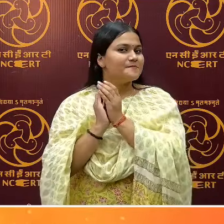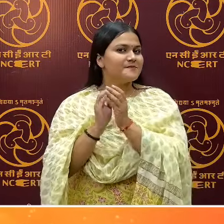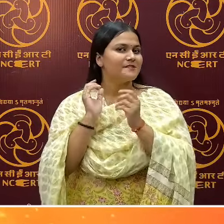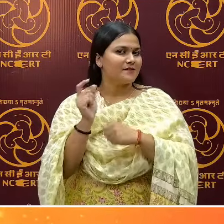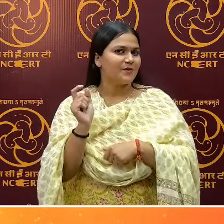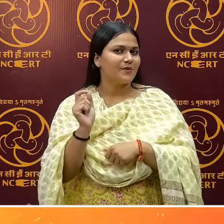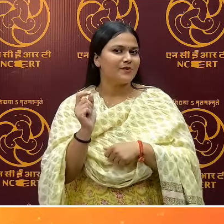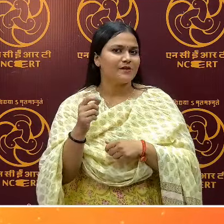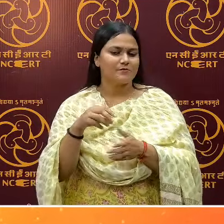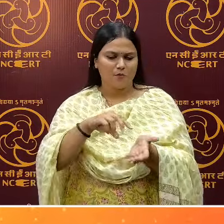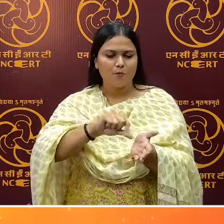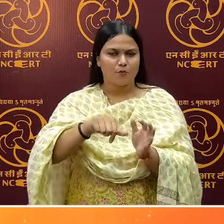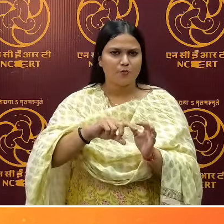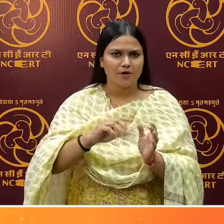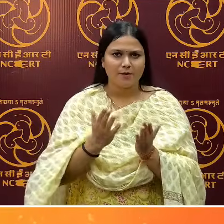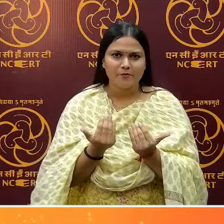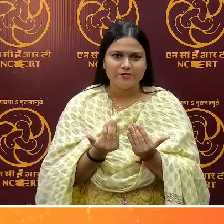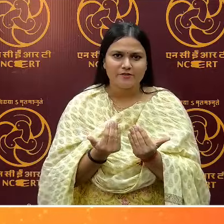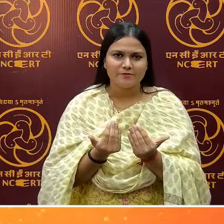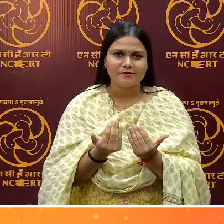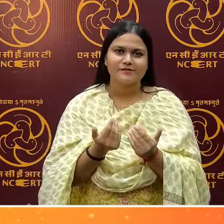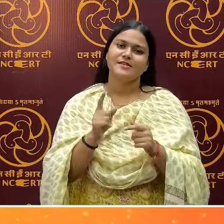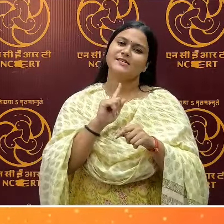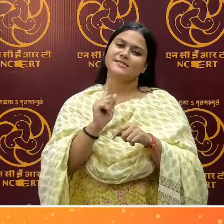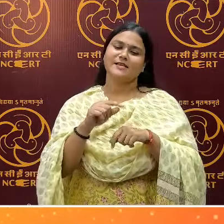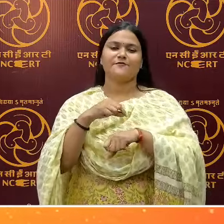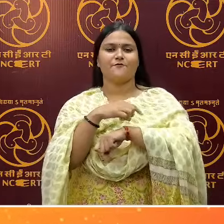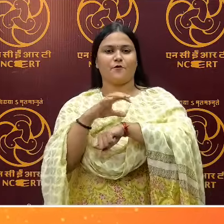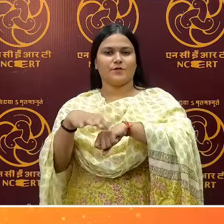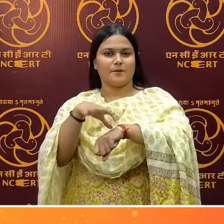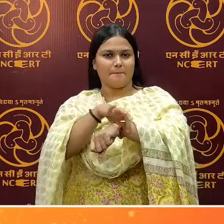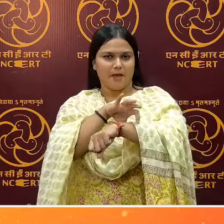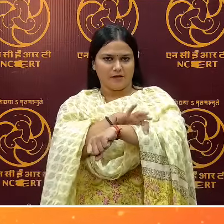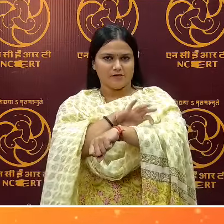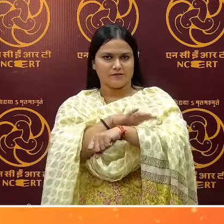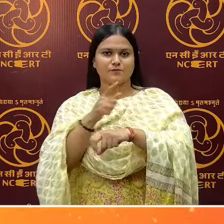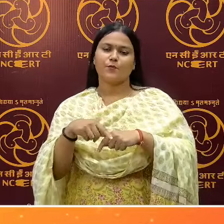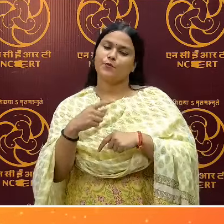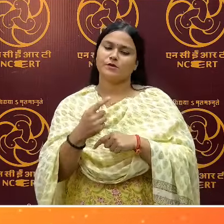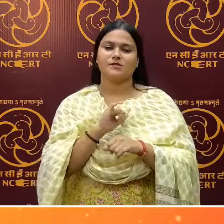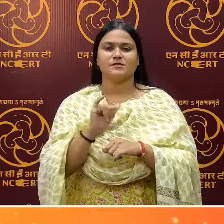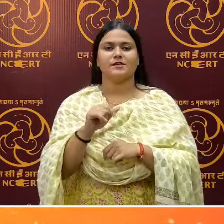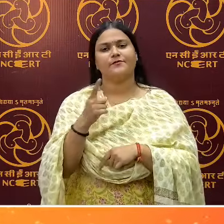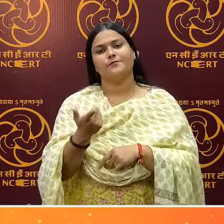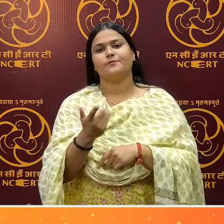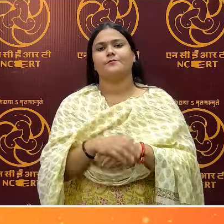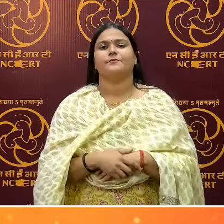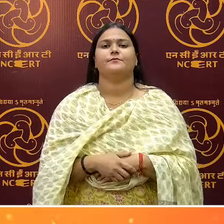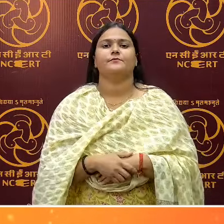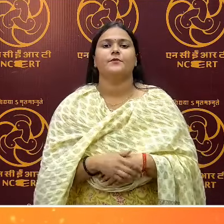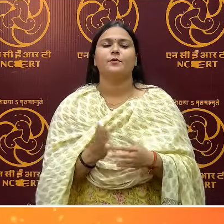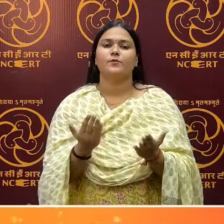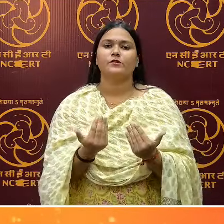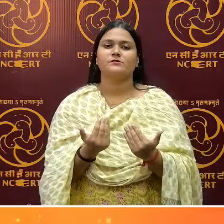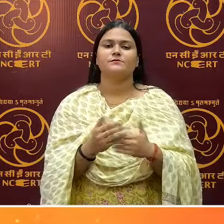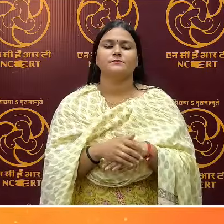rotate if we try, and similarly for the bangle. If you try, then it can Rotate.